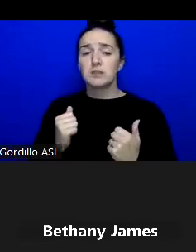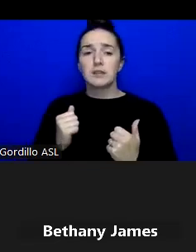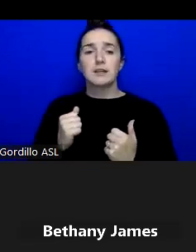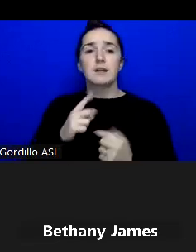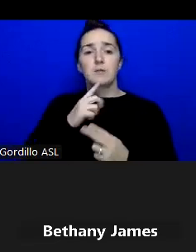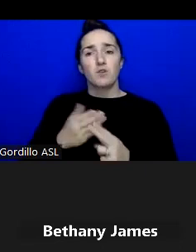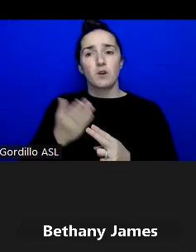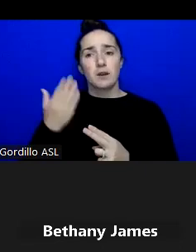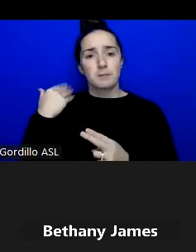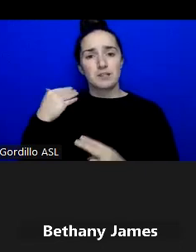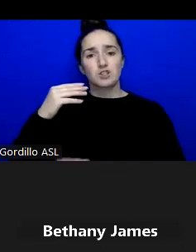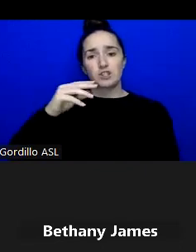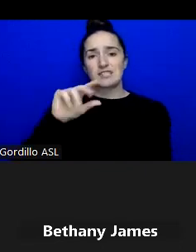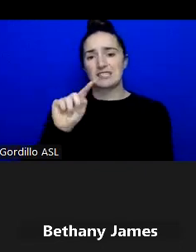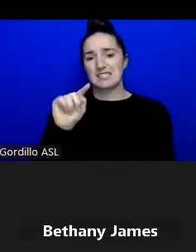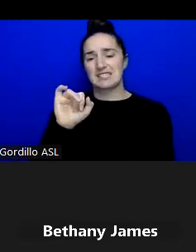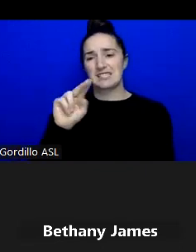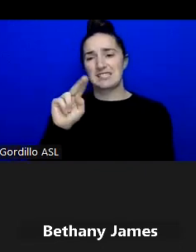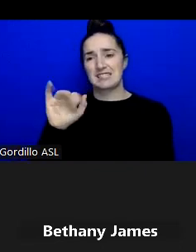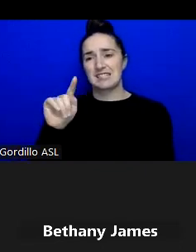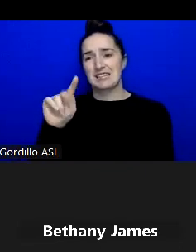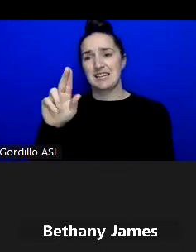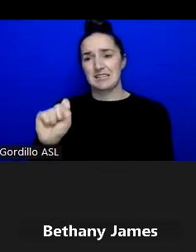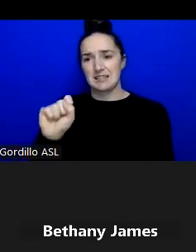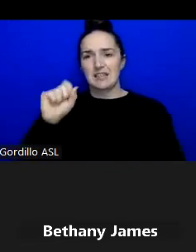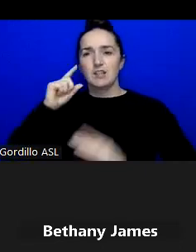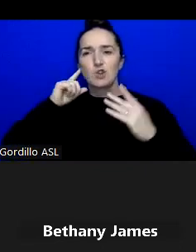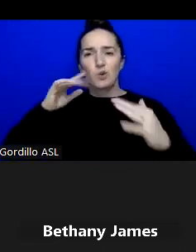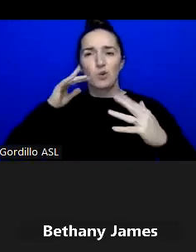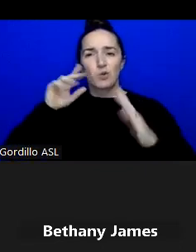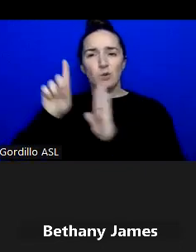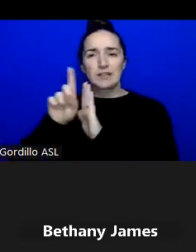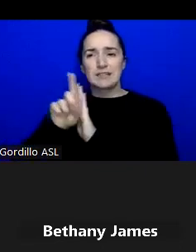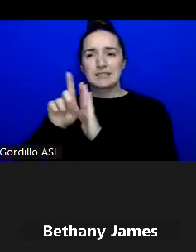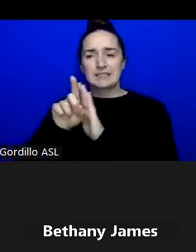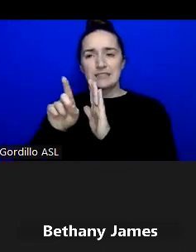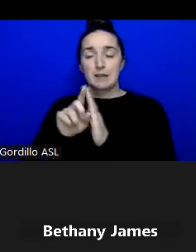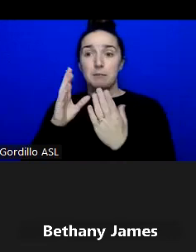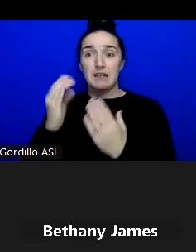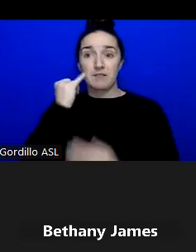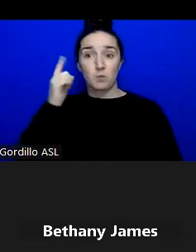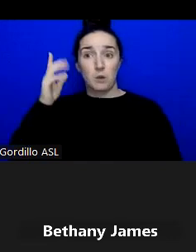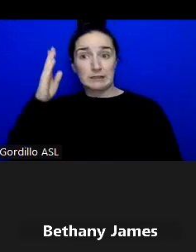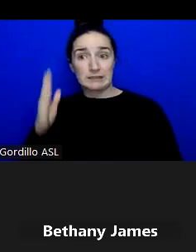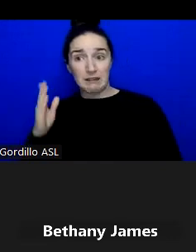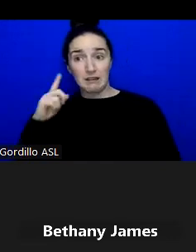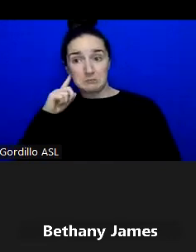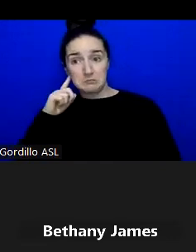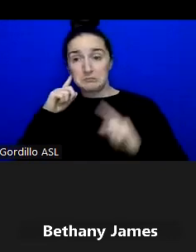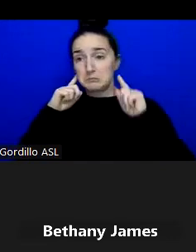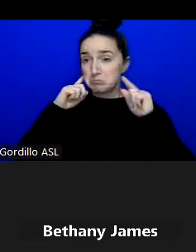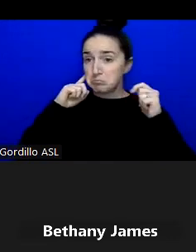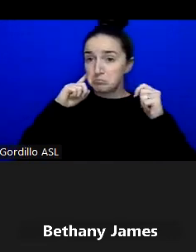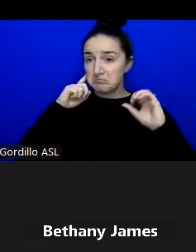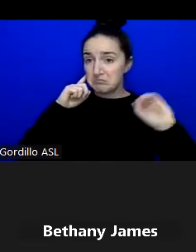if somebody has ringing in their ears, if that is something that is really on one side versus the other, or if it has a pulsatile